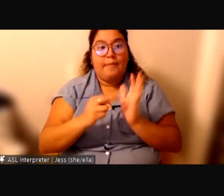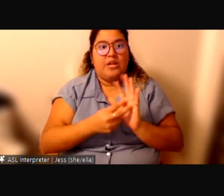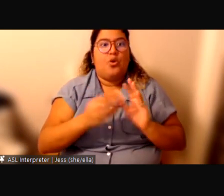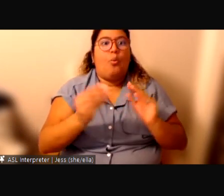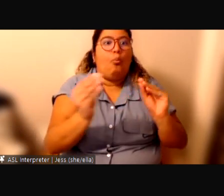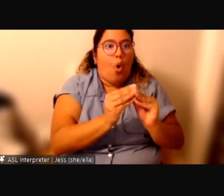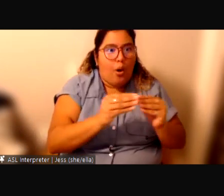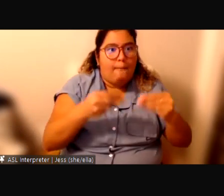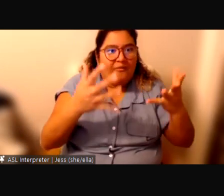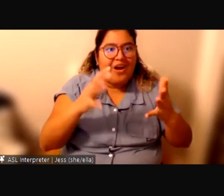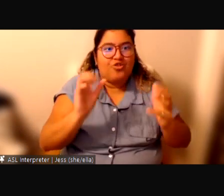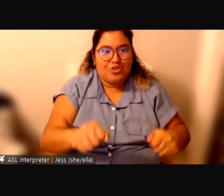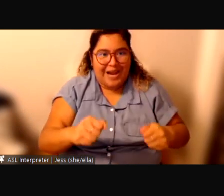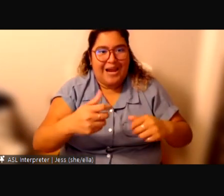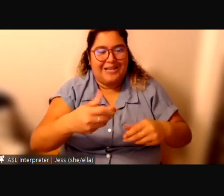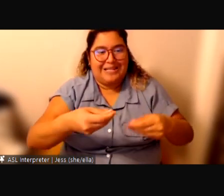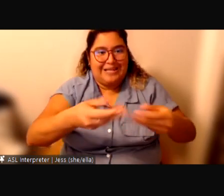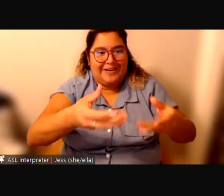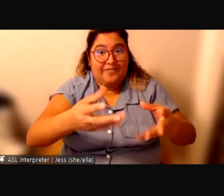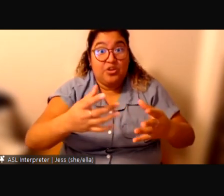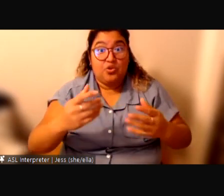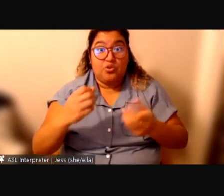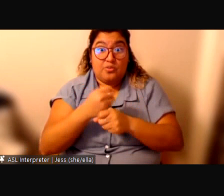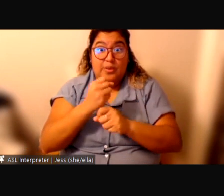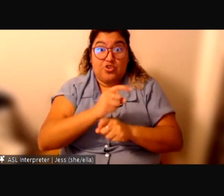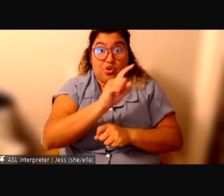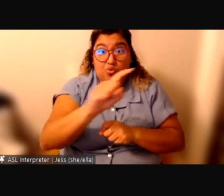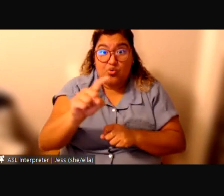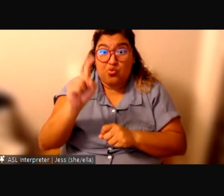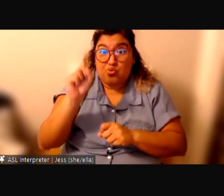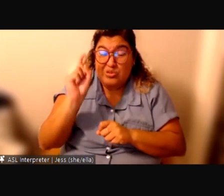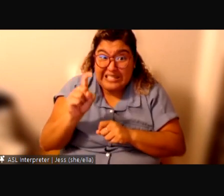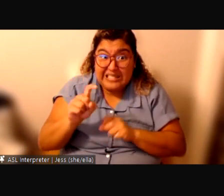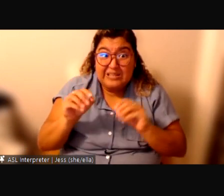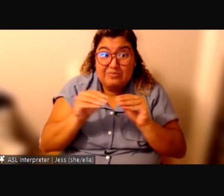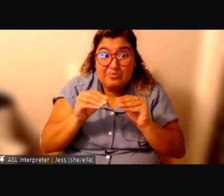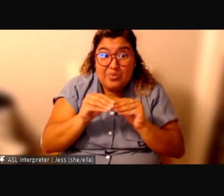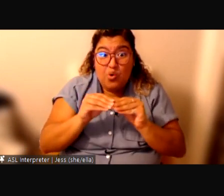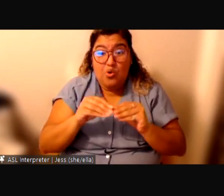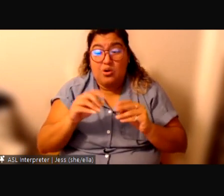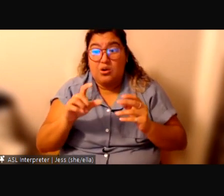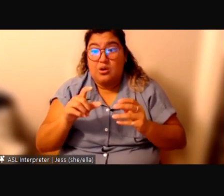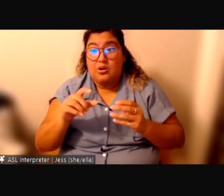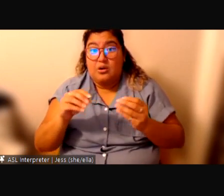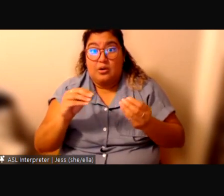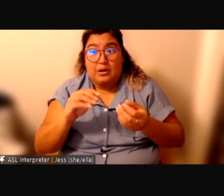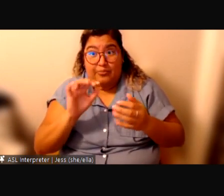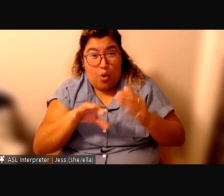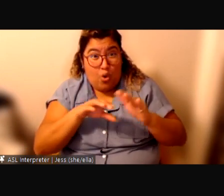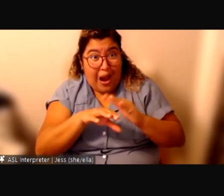those who need this vaccine most for post-exposure prophylaxis have availability.